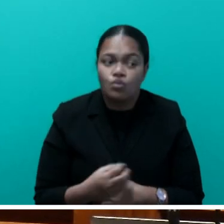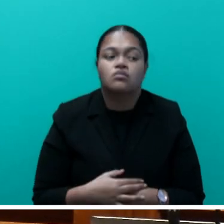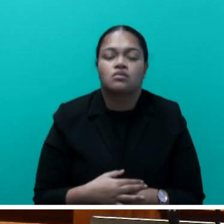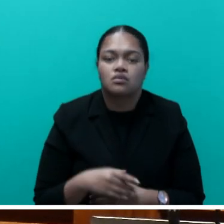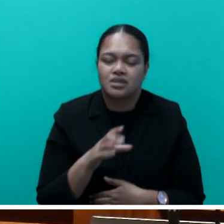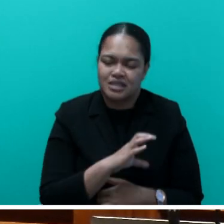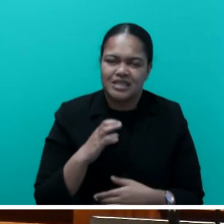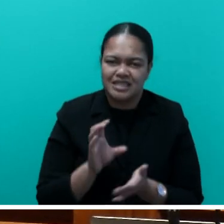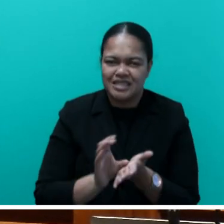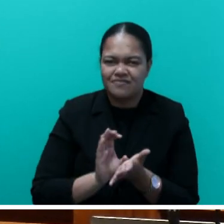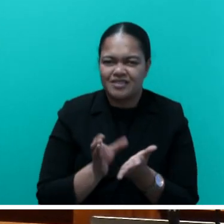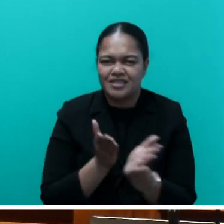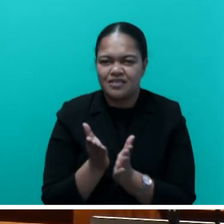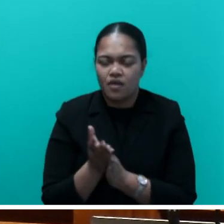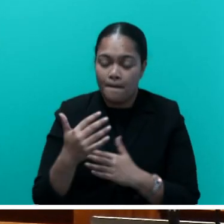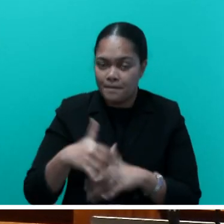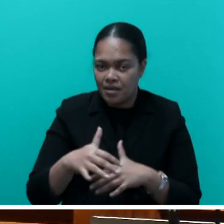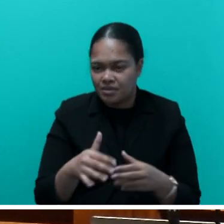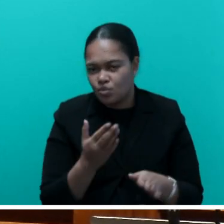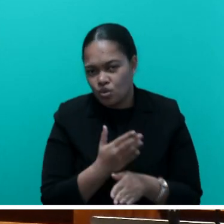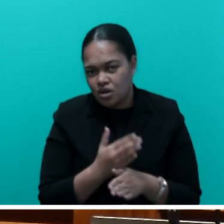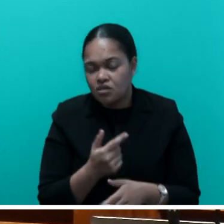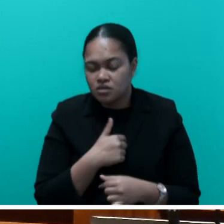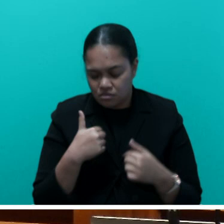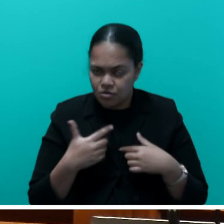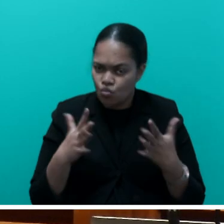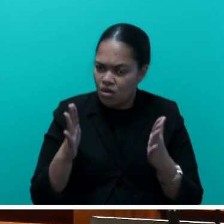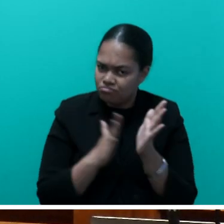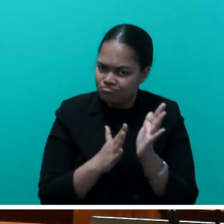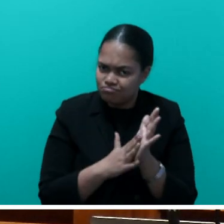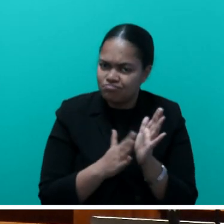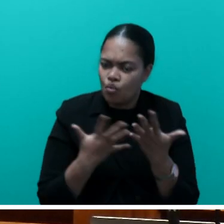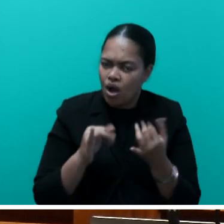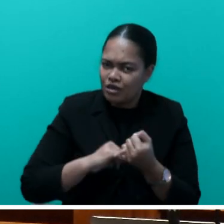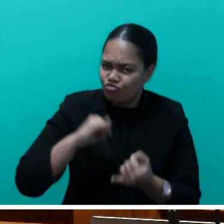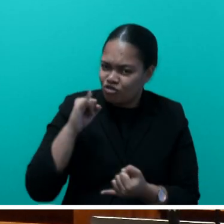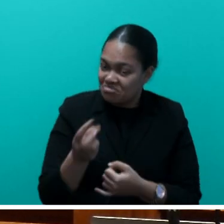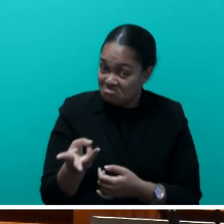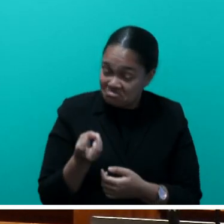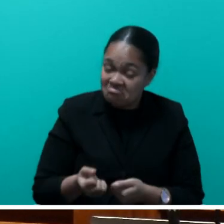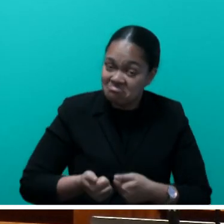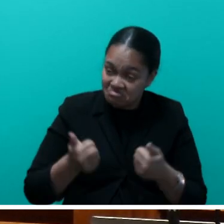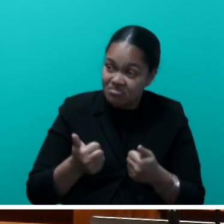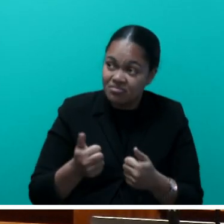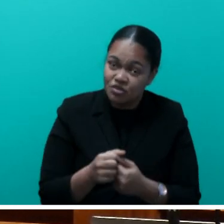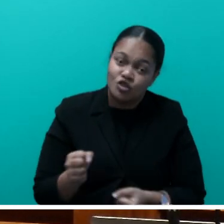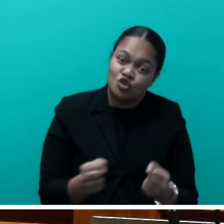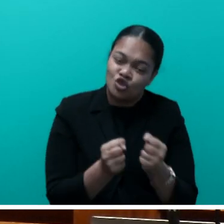of civil servants in public service delivery. I wish to commend the increase in the salaries and wages is a strategic